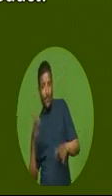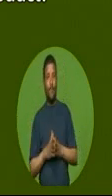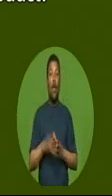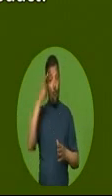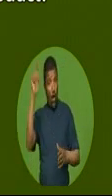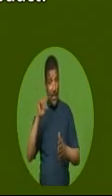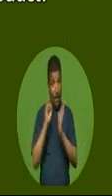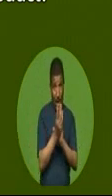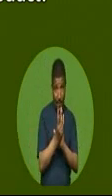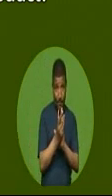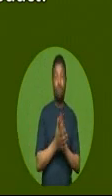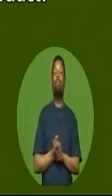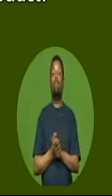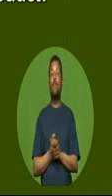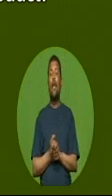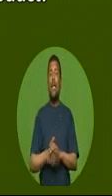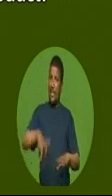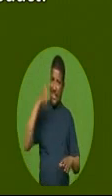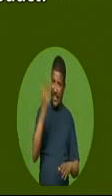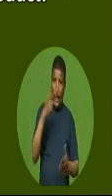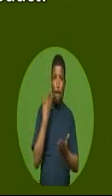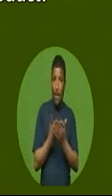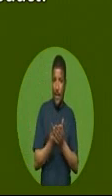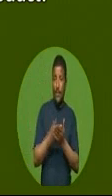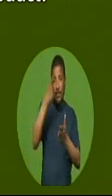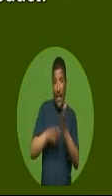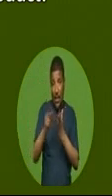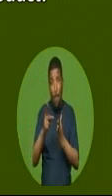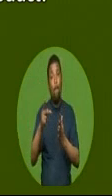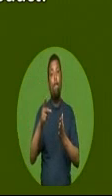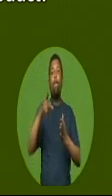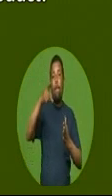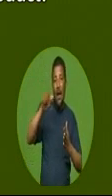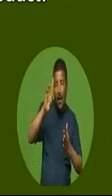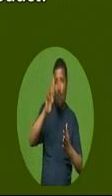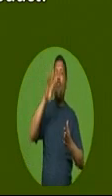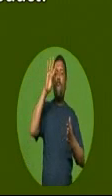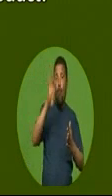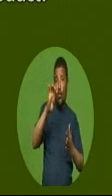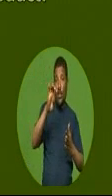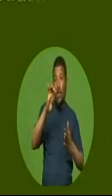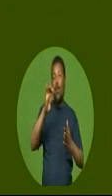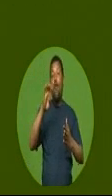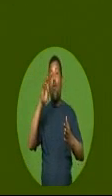For example, a 3-birr tariff per 40-watt light bulb.